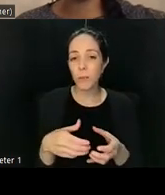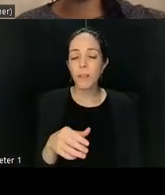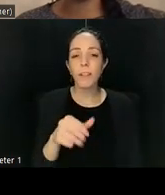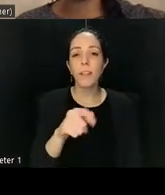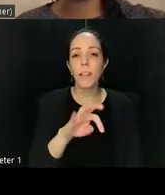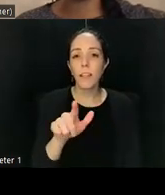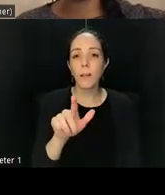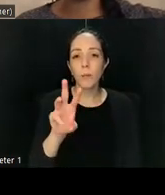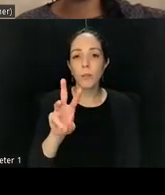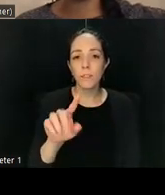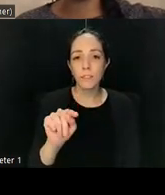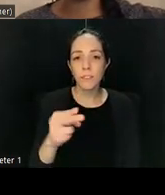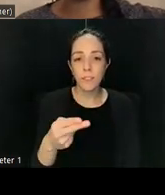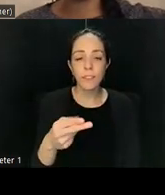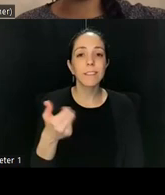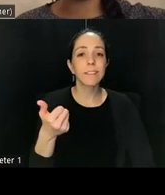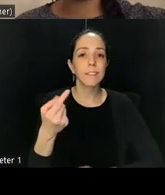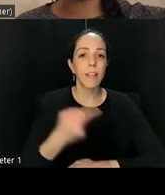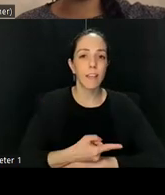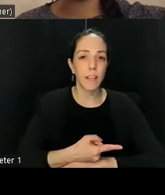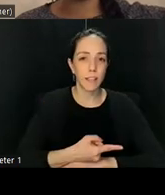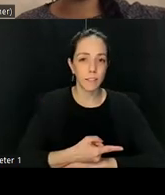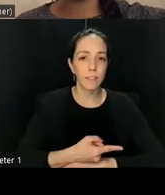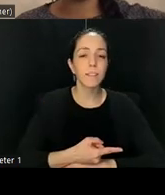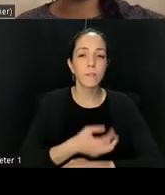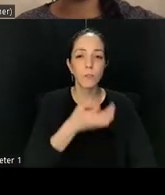April 6th. That is 10 days from today.